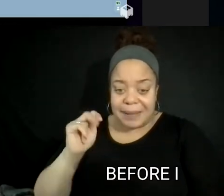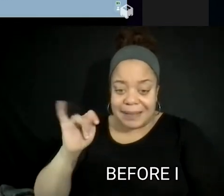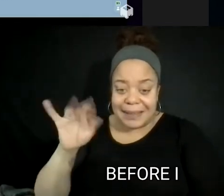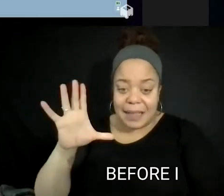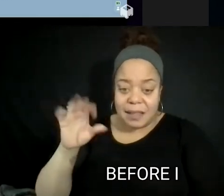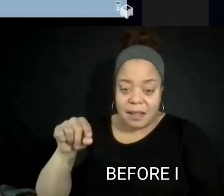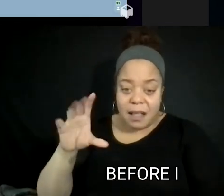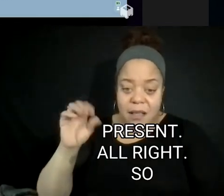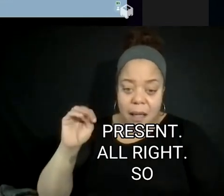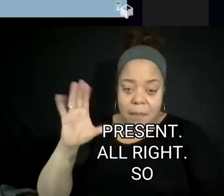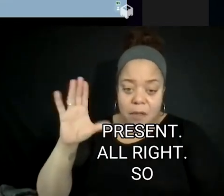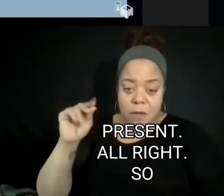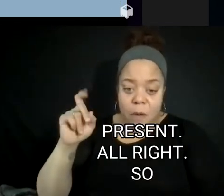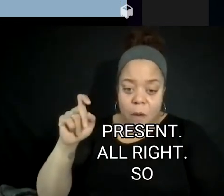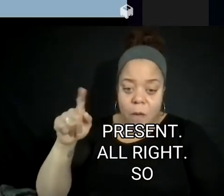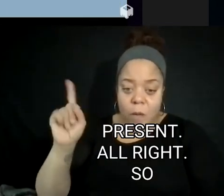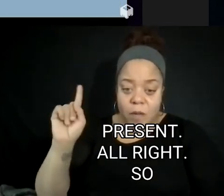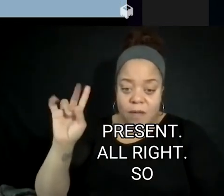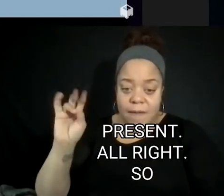the next question.